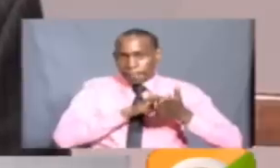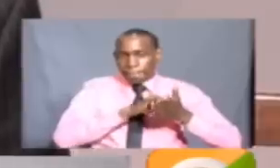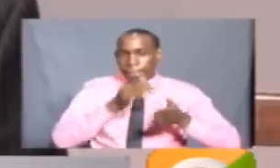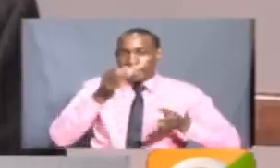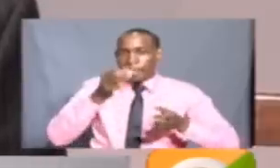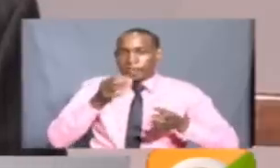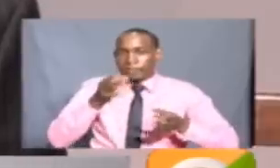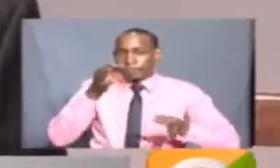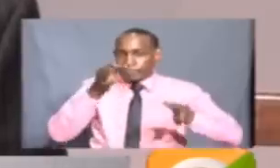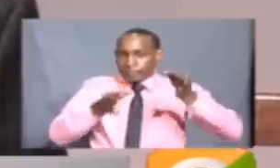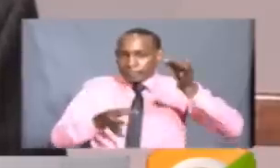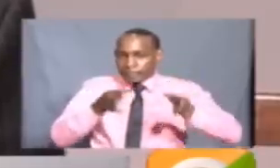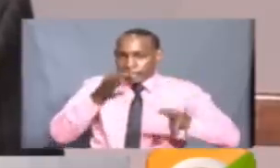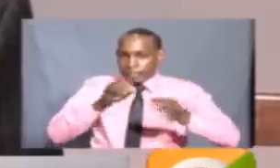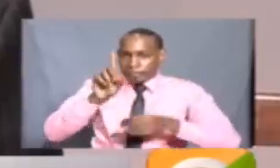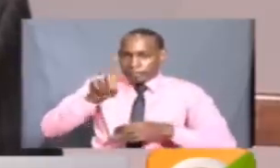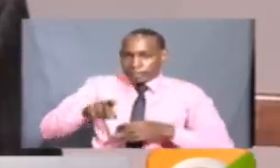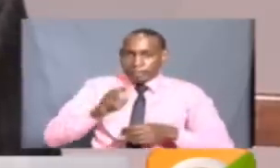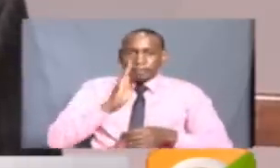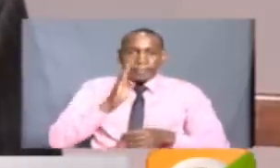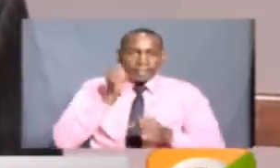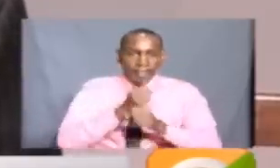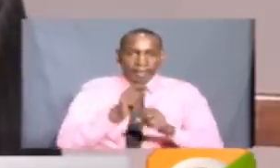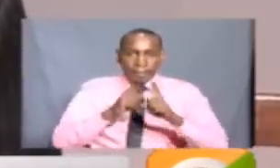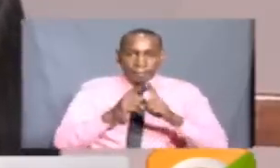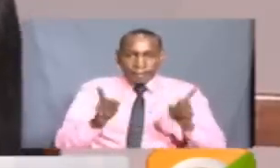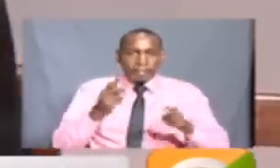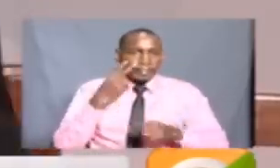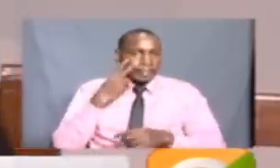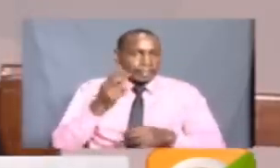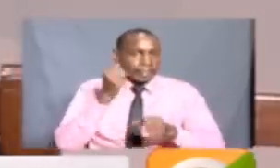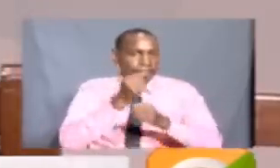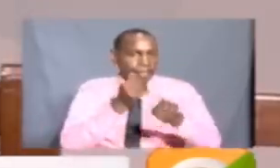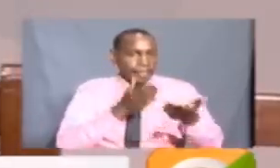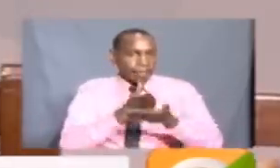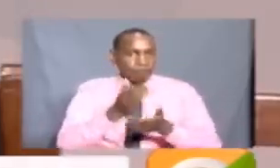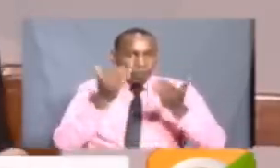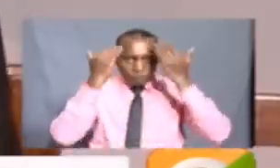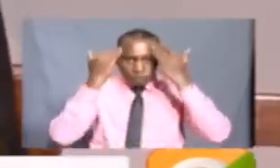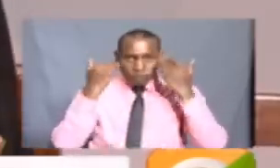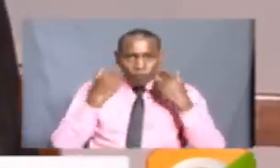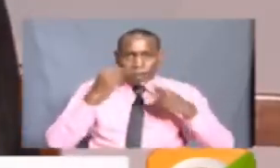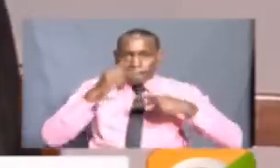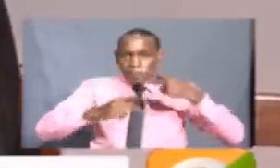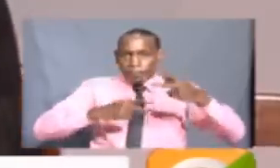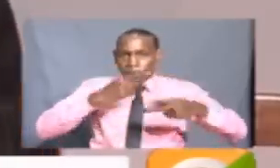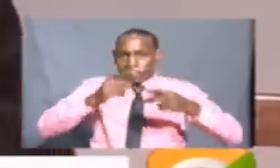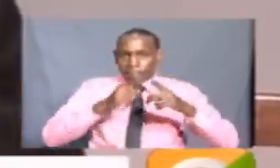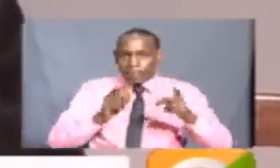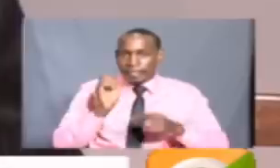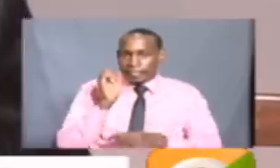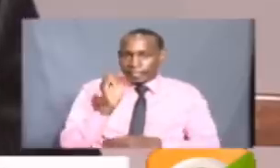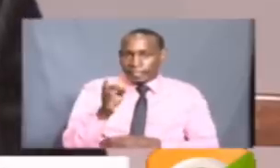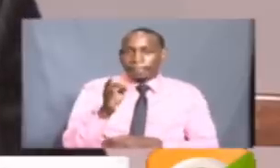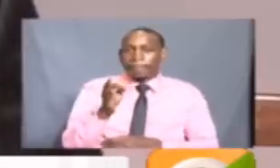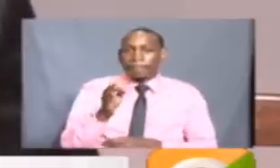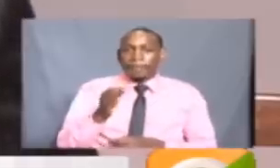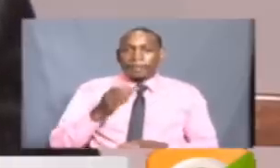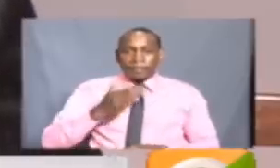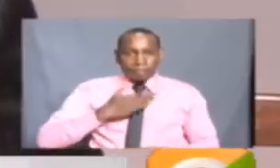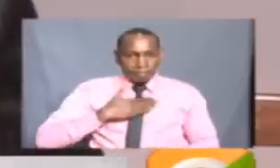justice must not only be done, but it must be seen to be done through the court processes. But if I'm the